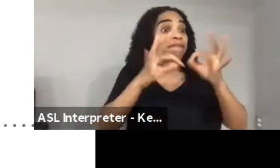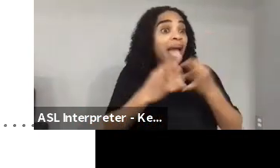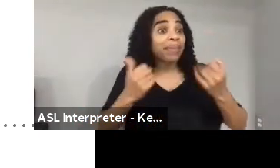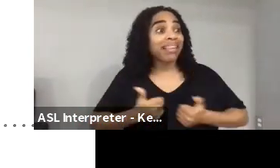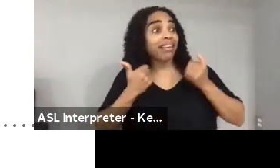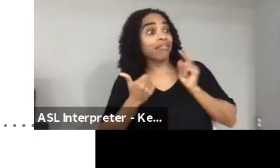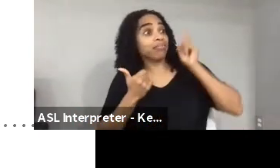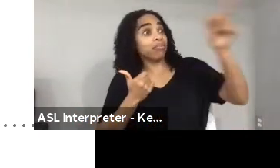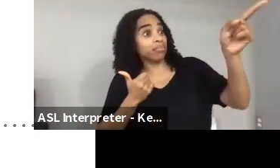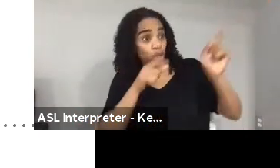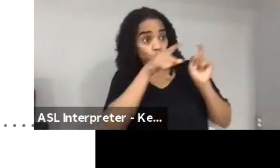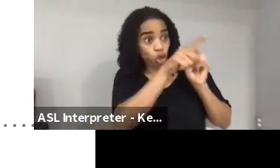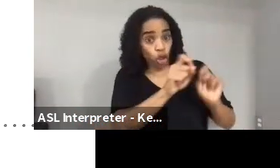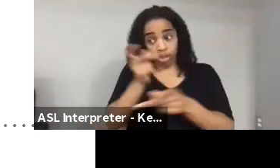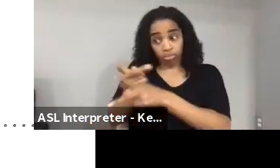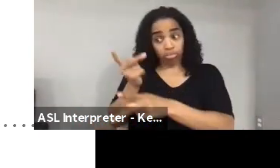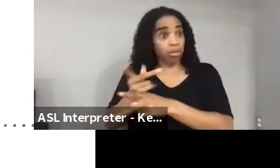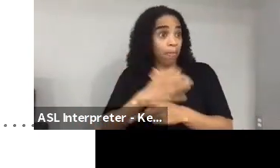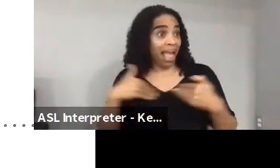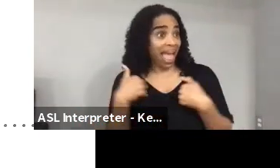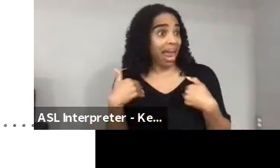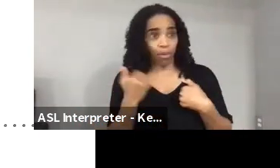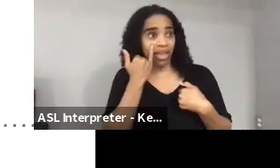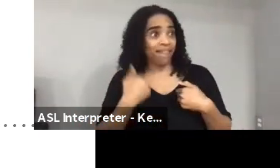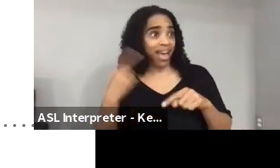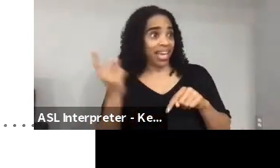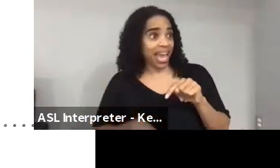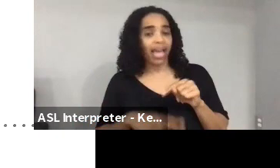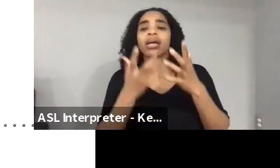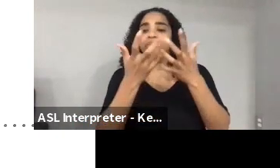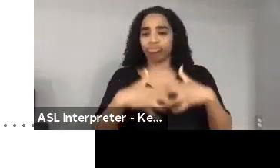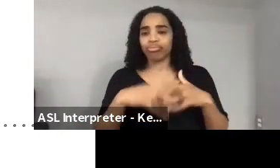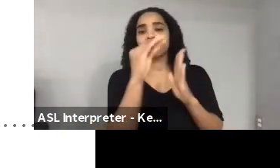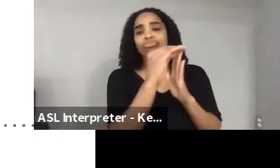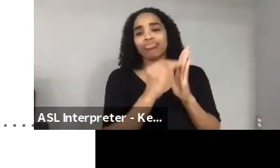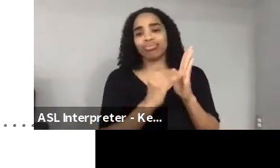area that could take care of your pet when you're not able to.